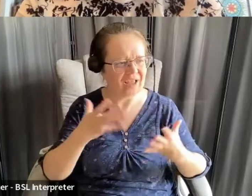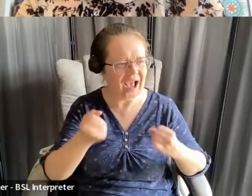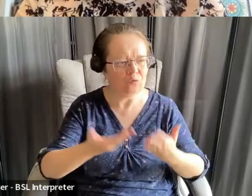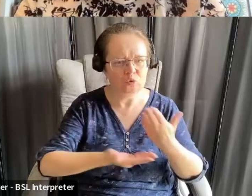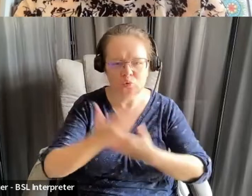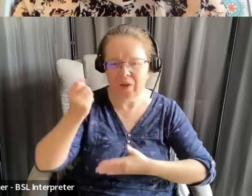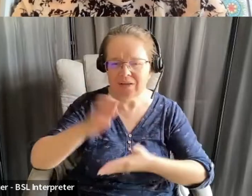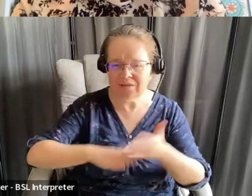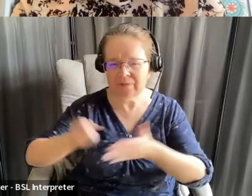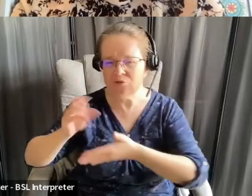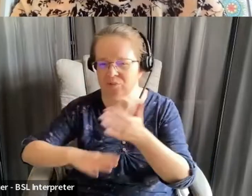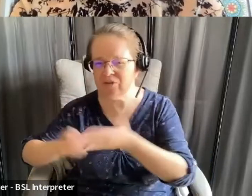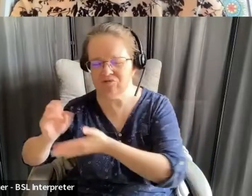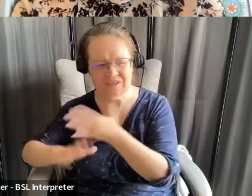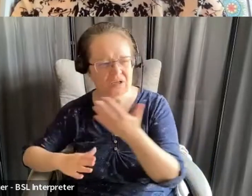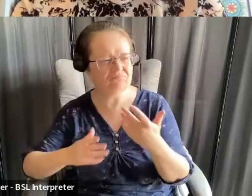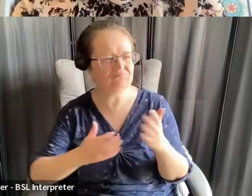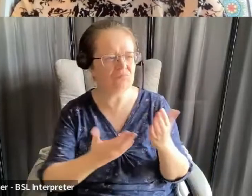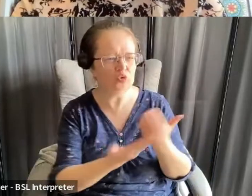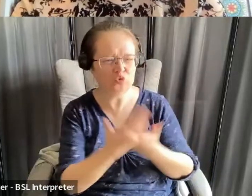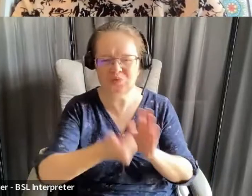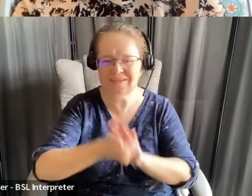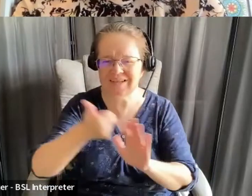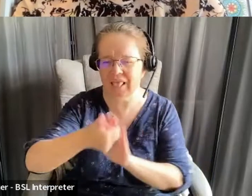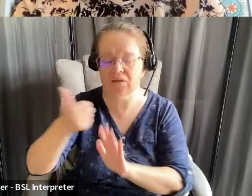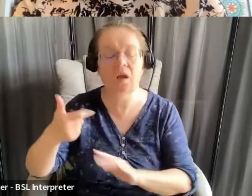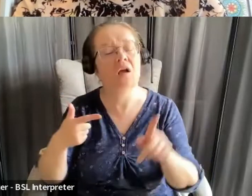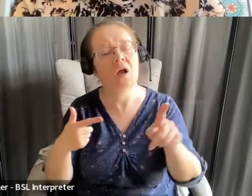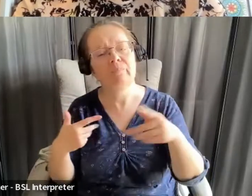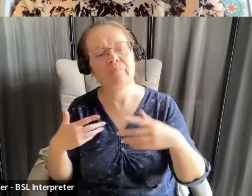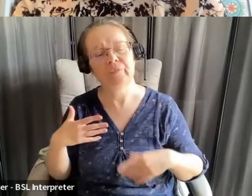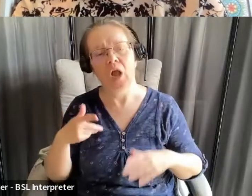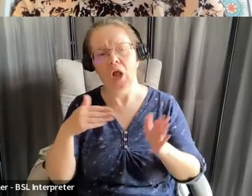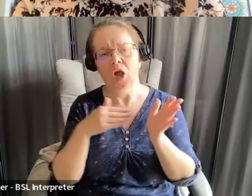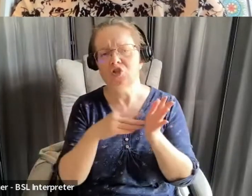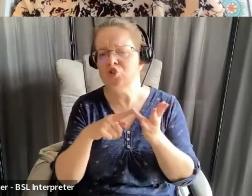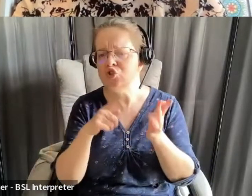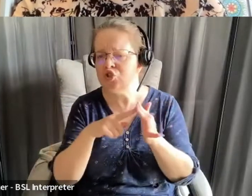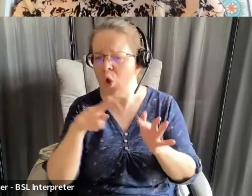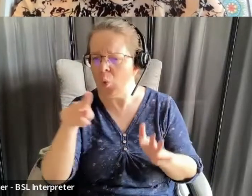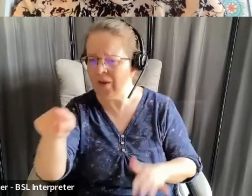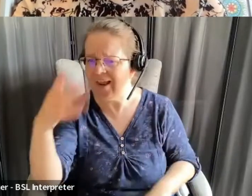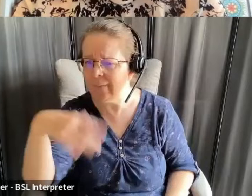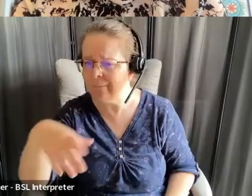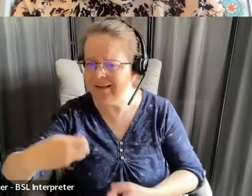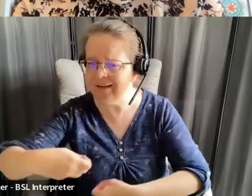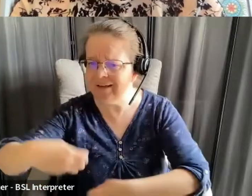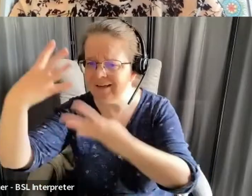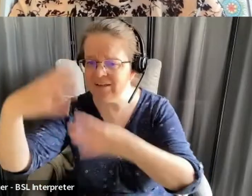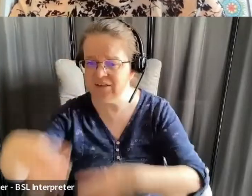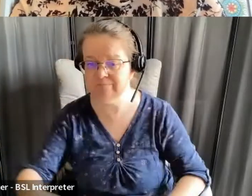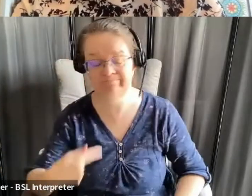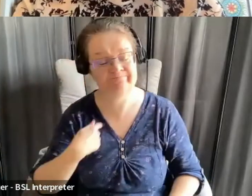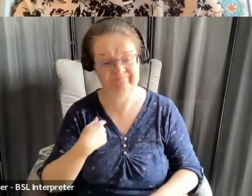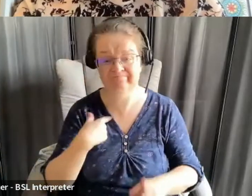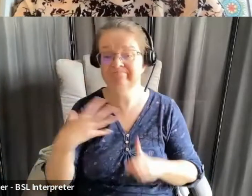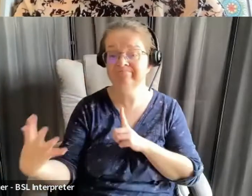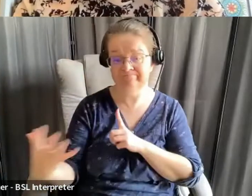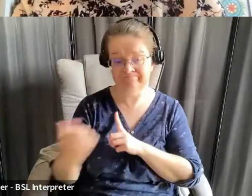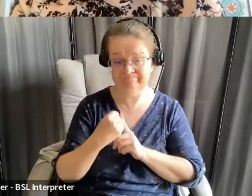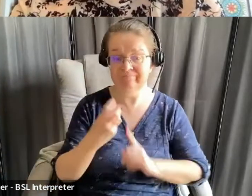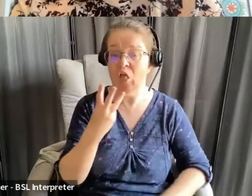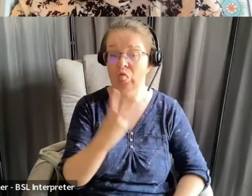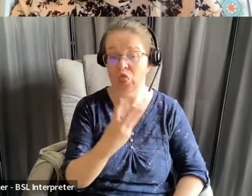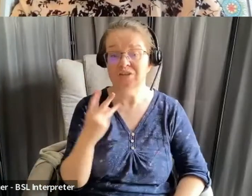and learning and developing new skills. Just also wanted to share here, Zoe's also saying, yep, diagnosed at 32. I